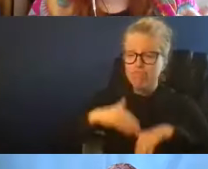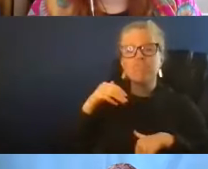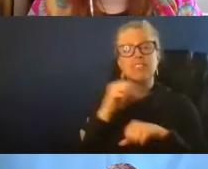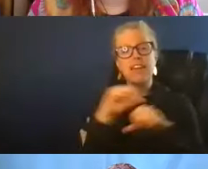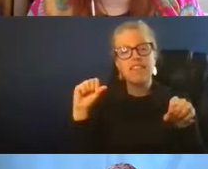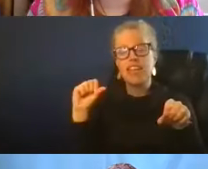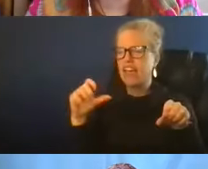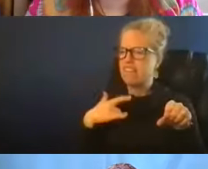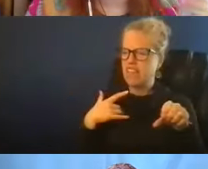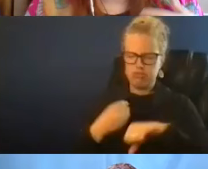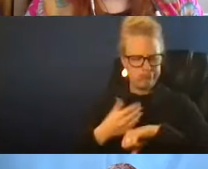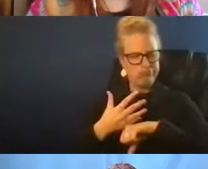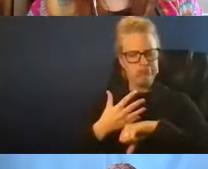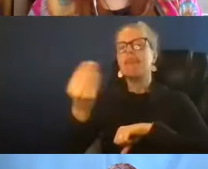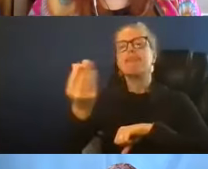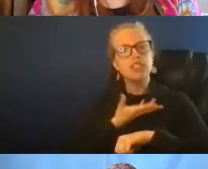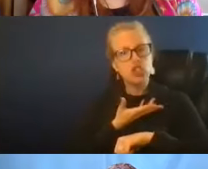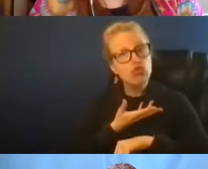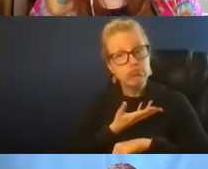doesn't feel right, let us know.